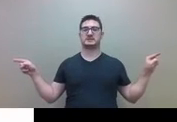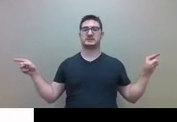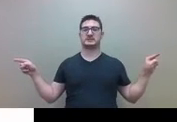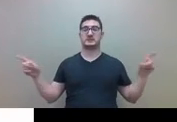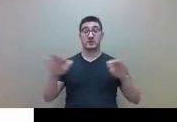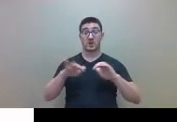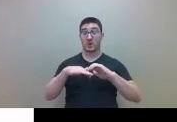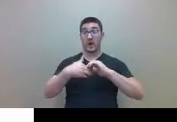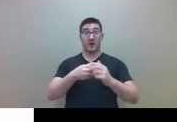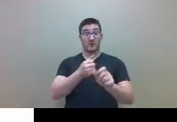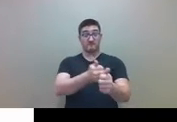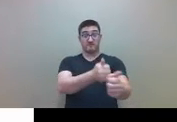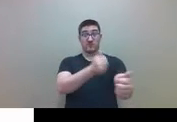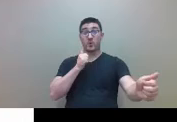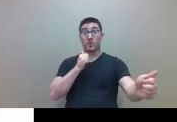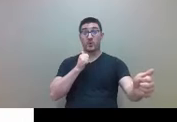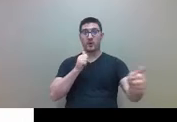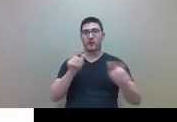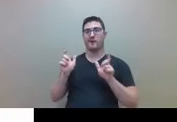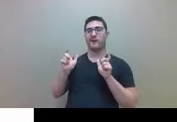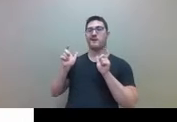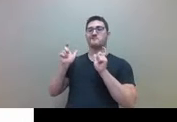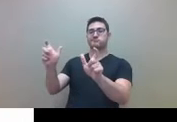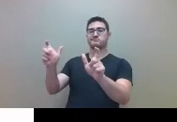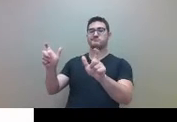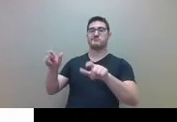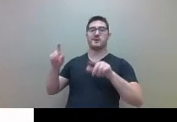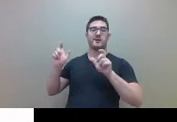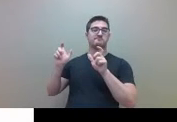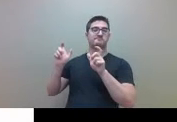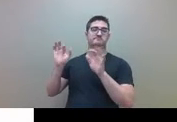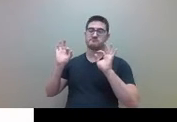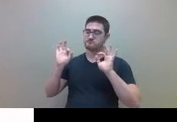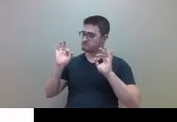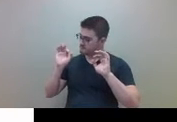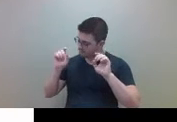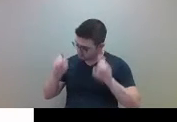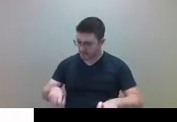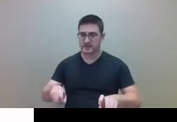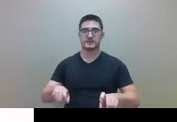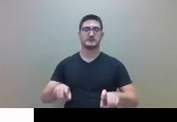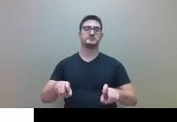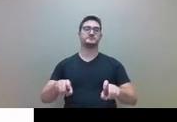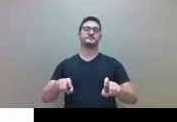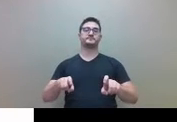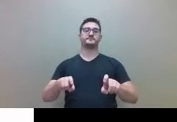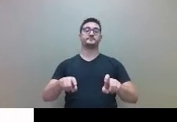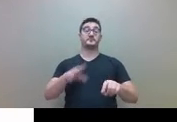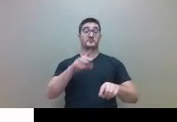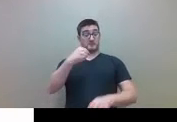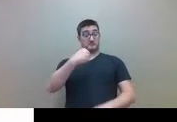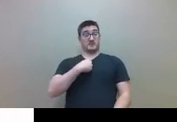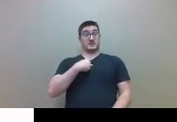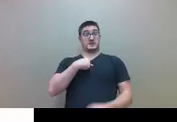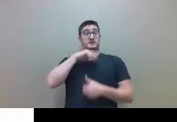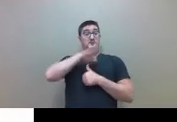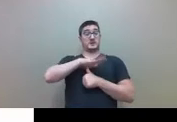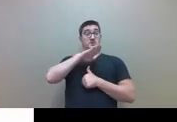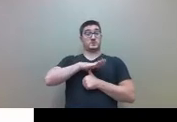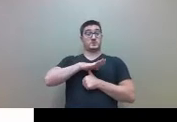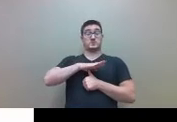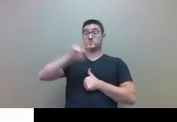It's possible if we maintain our objective on self-care, me before you,